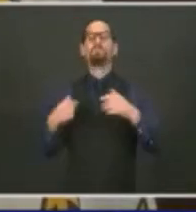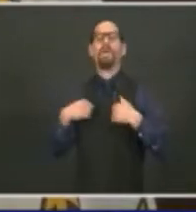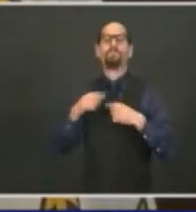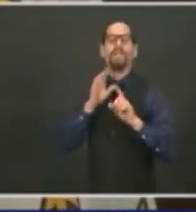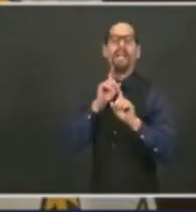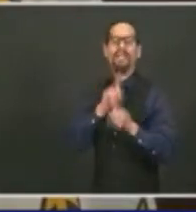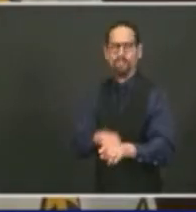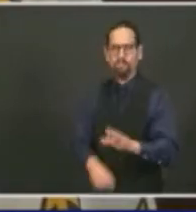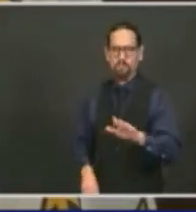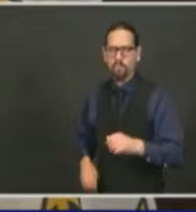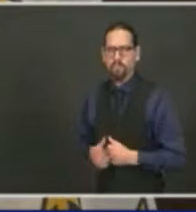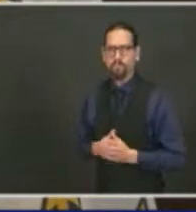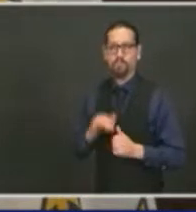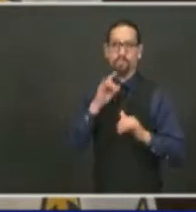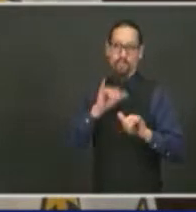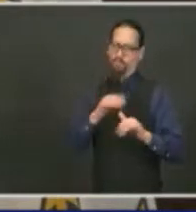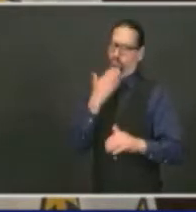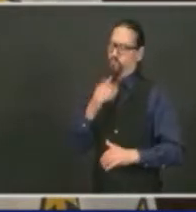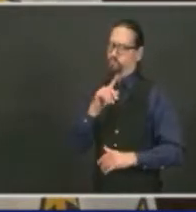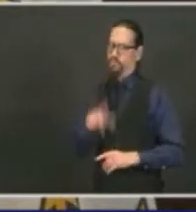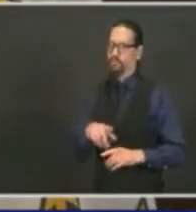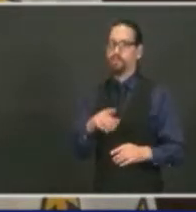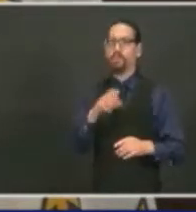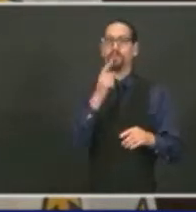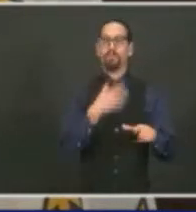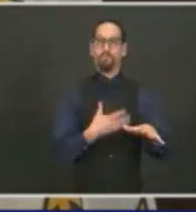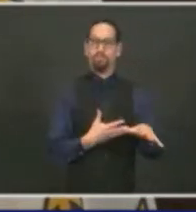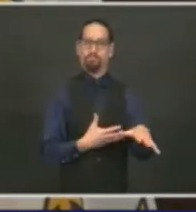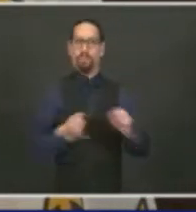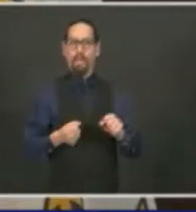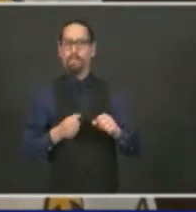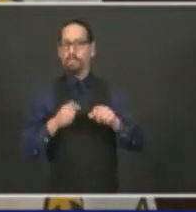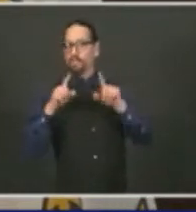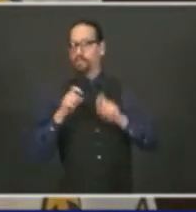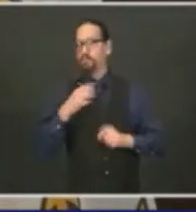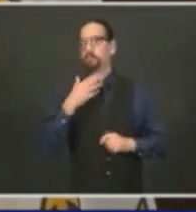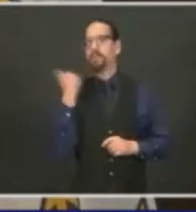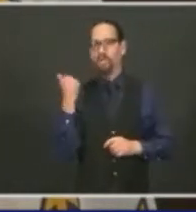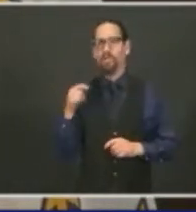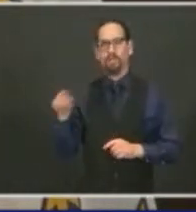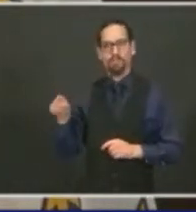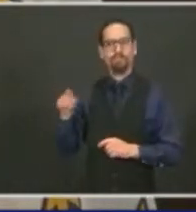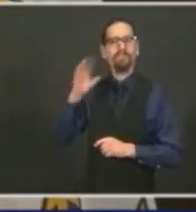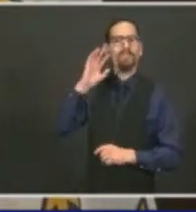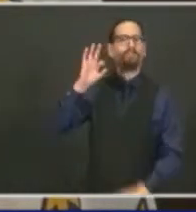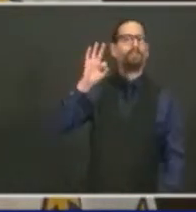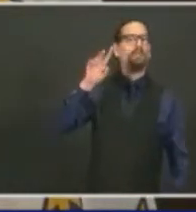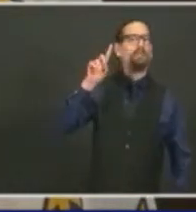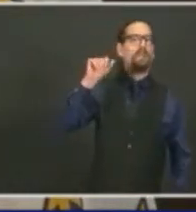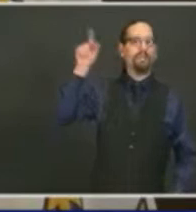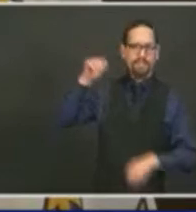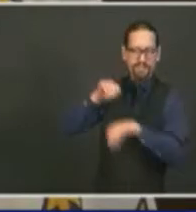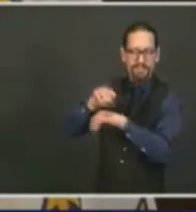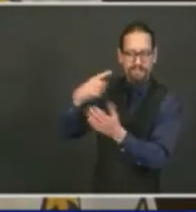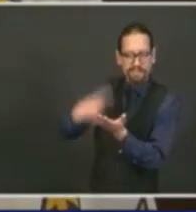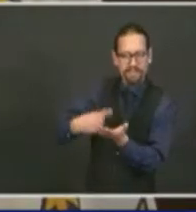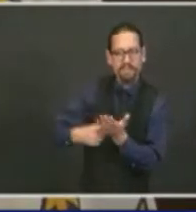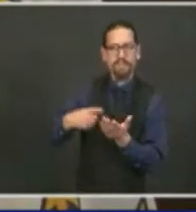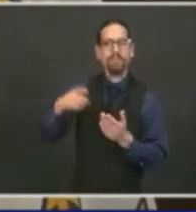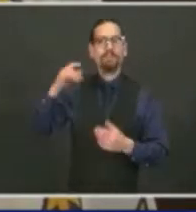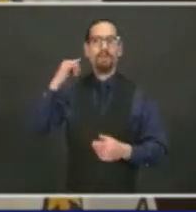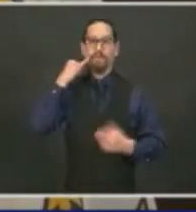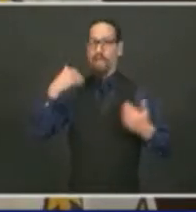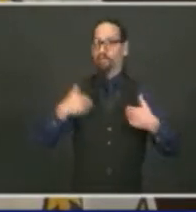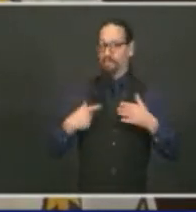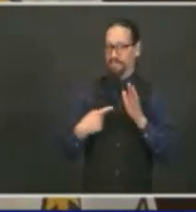rapid point of care tests are more sensitive. And if you look at what the FDA and the guidance that they've released, they are more sensitive in people that are symptomatic. We